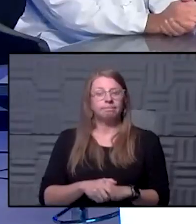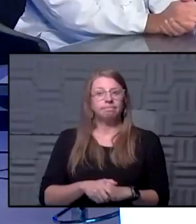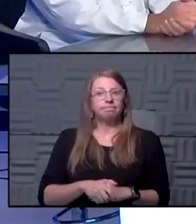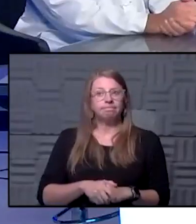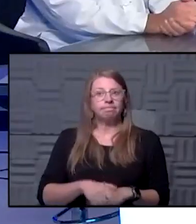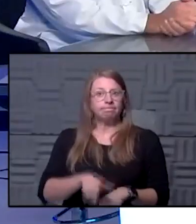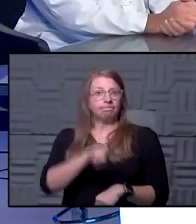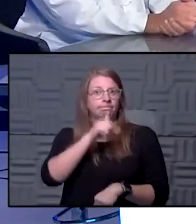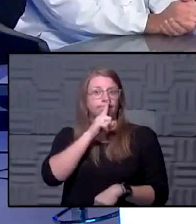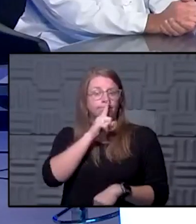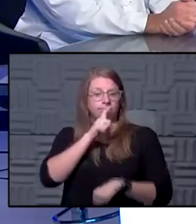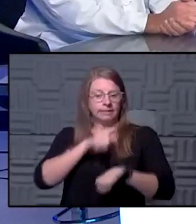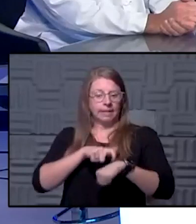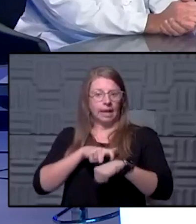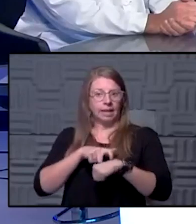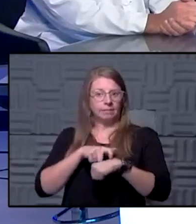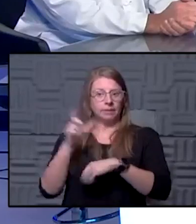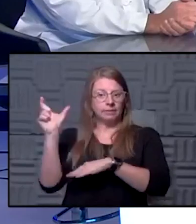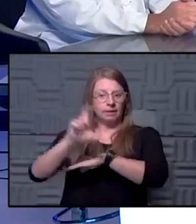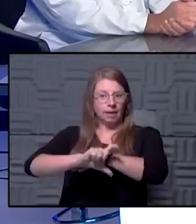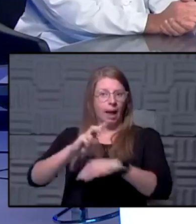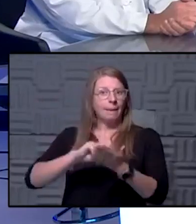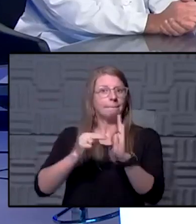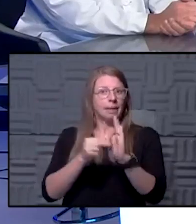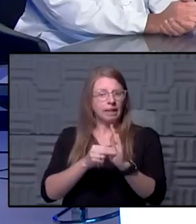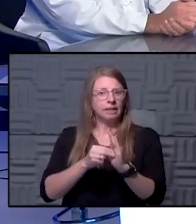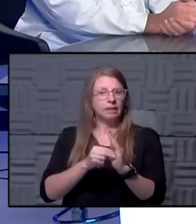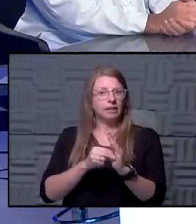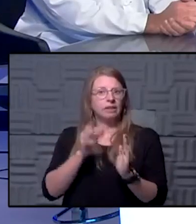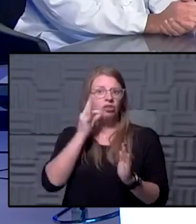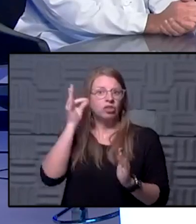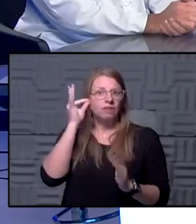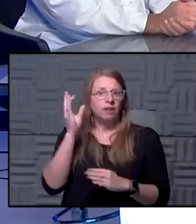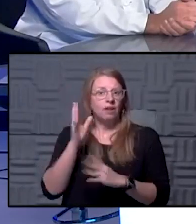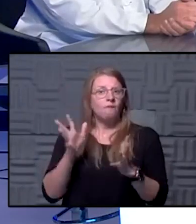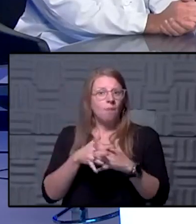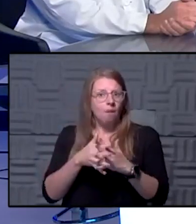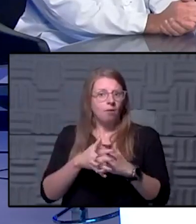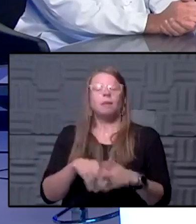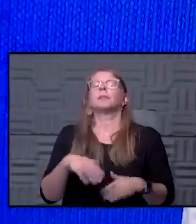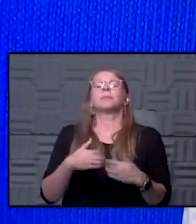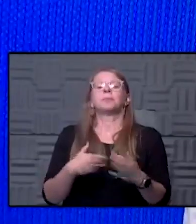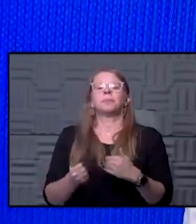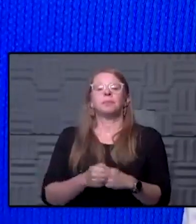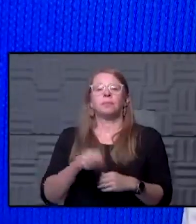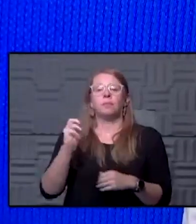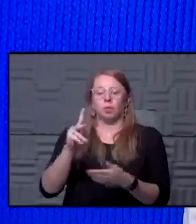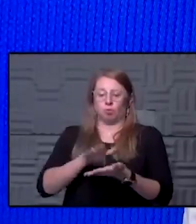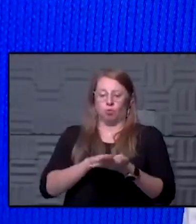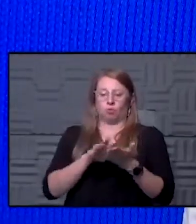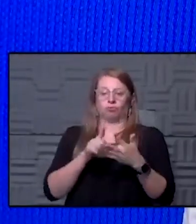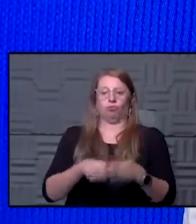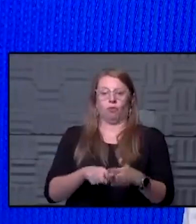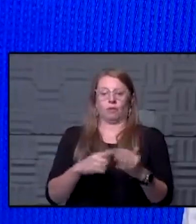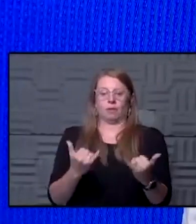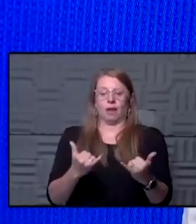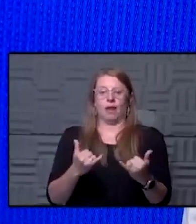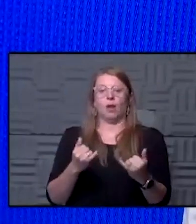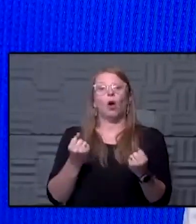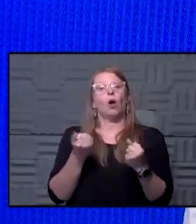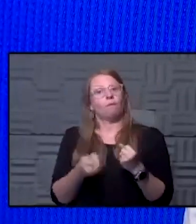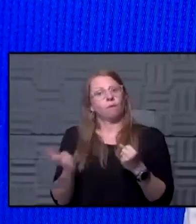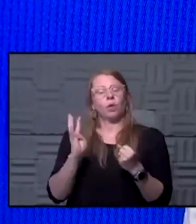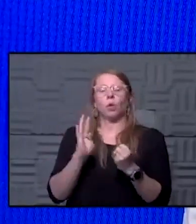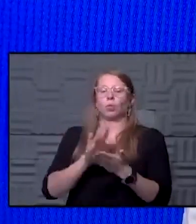talk about what time the sun sets, talk about Chiefs football. I love that. Okay, so, school just started today, so you're going to get a few